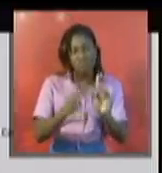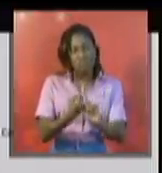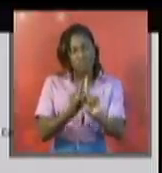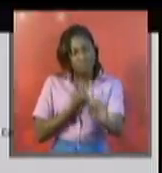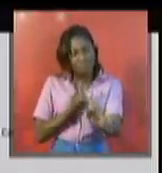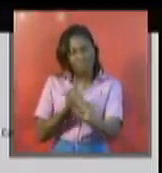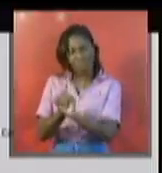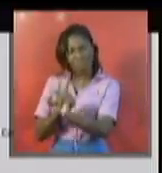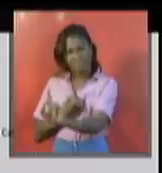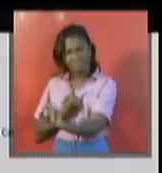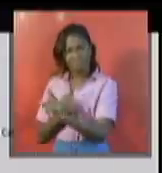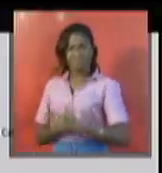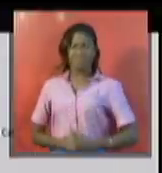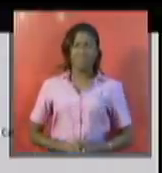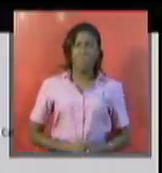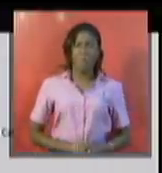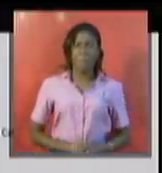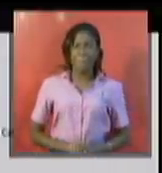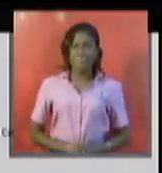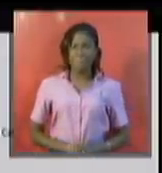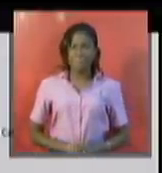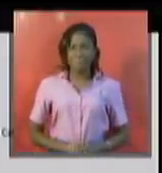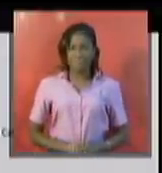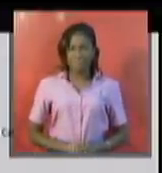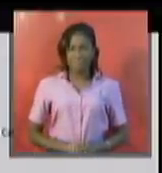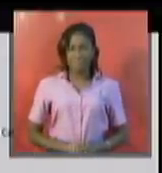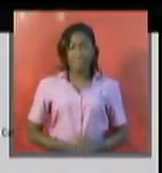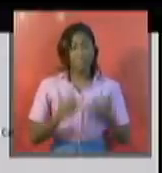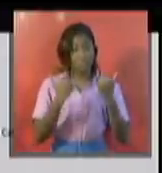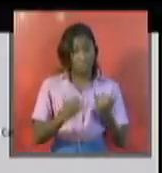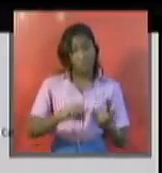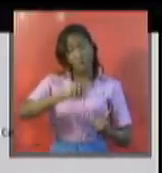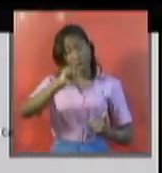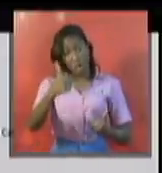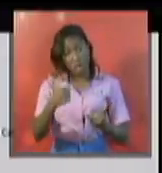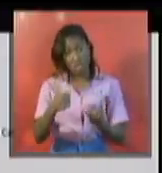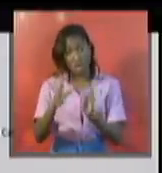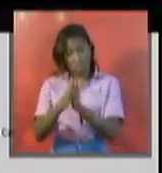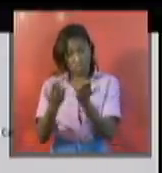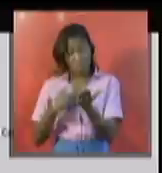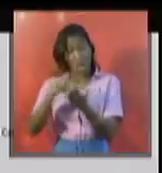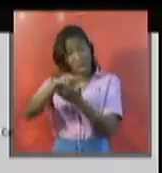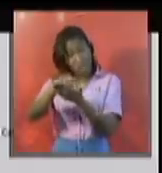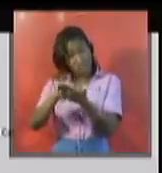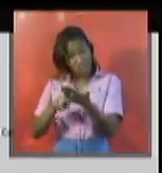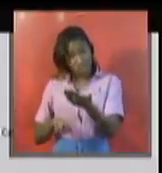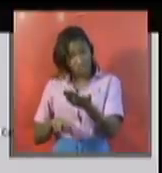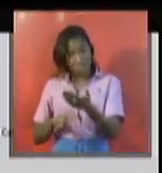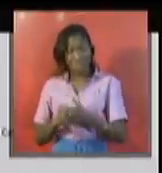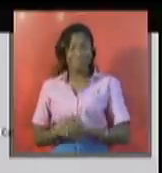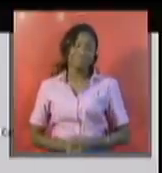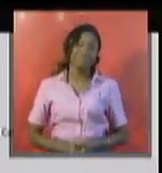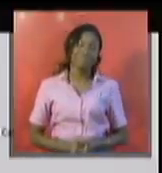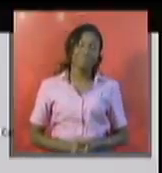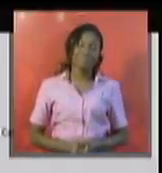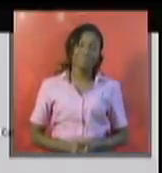an academic article put out by Dr. Jonathan Smith, an epidemiologist from Yale University, which